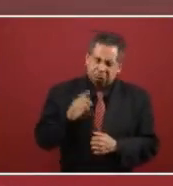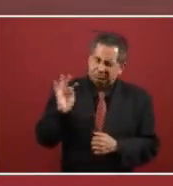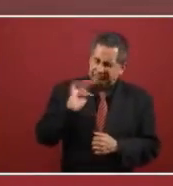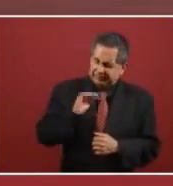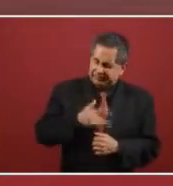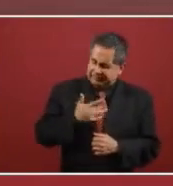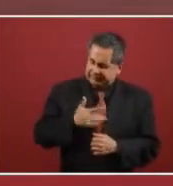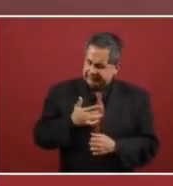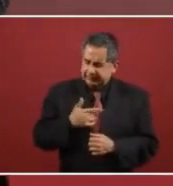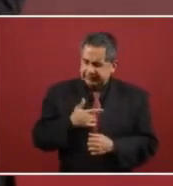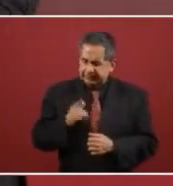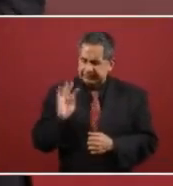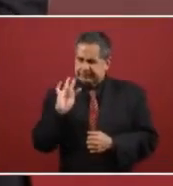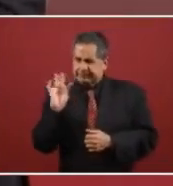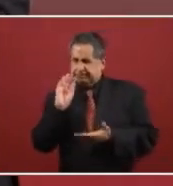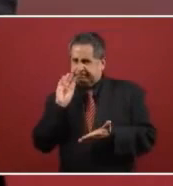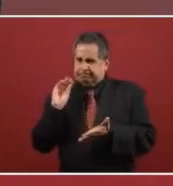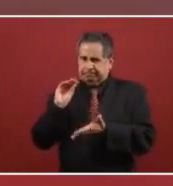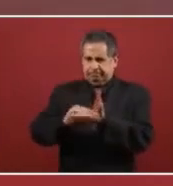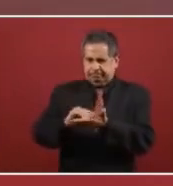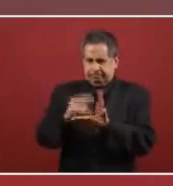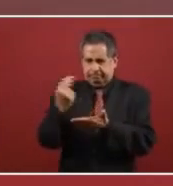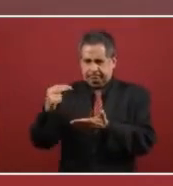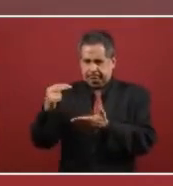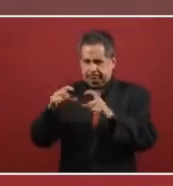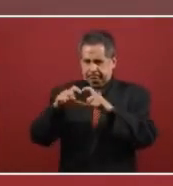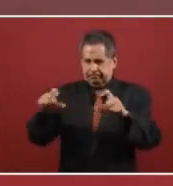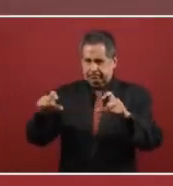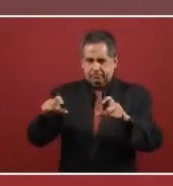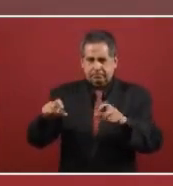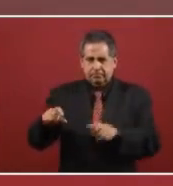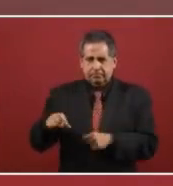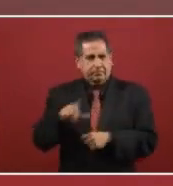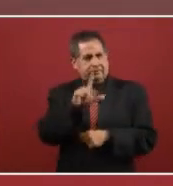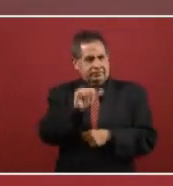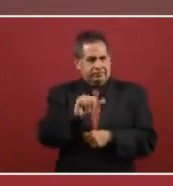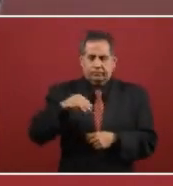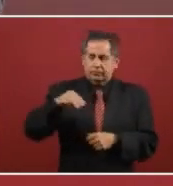I kind of would like to name it